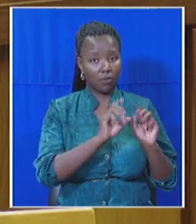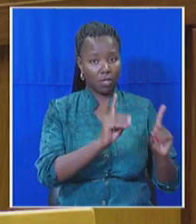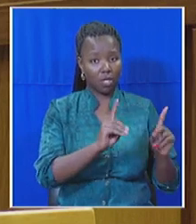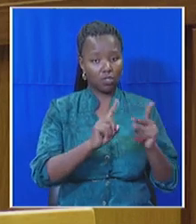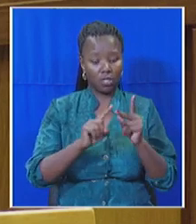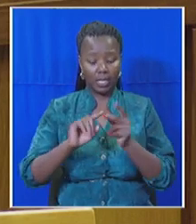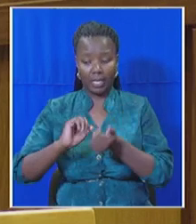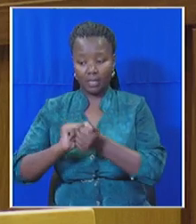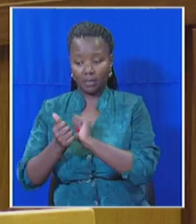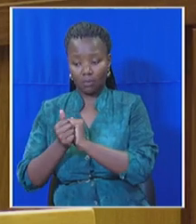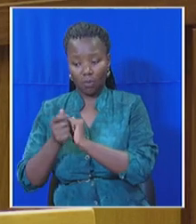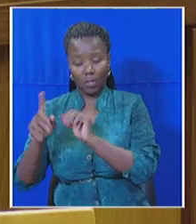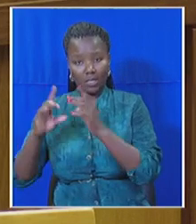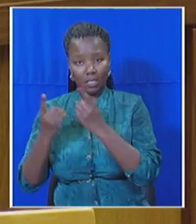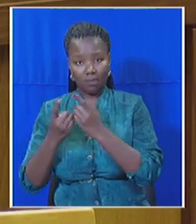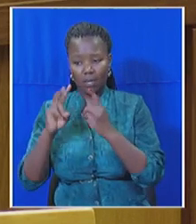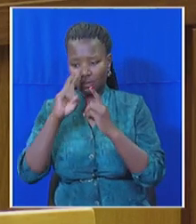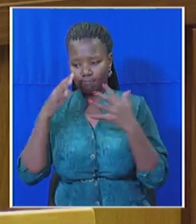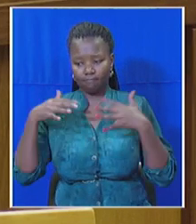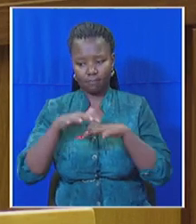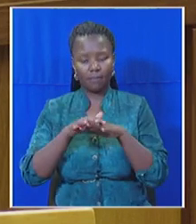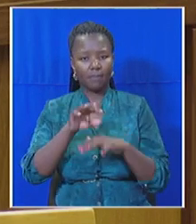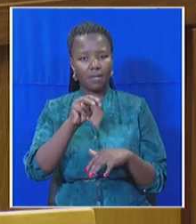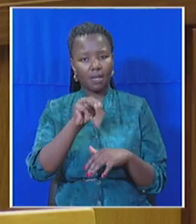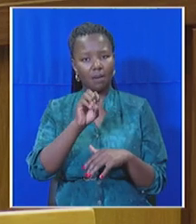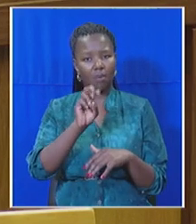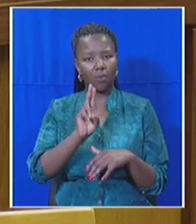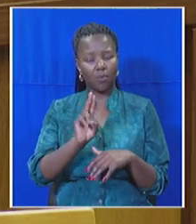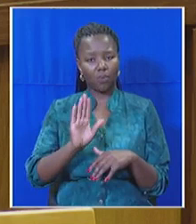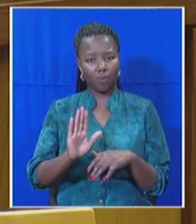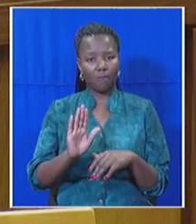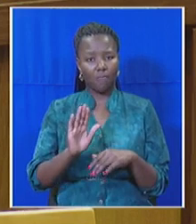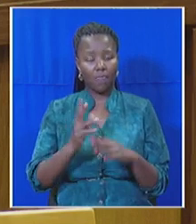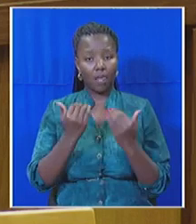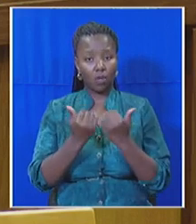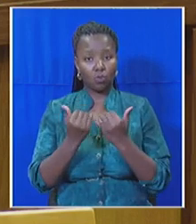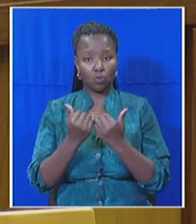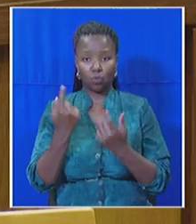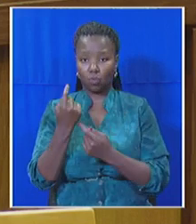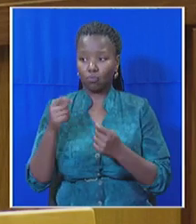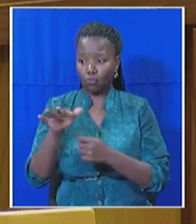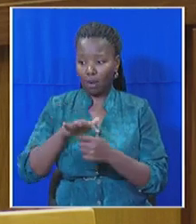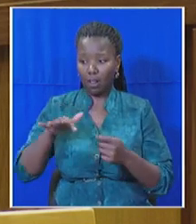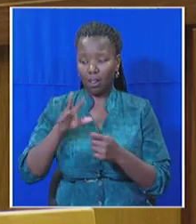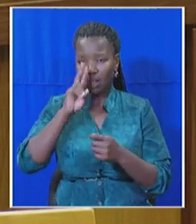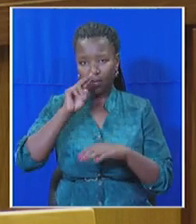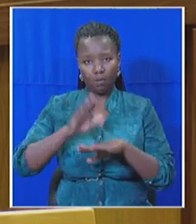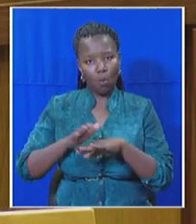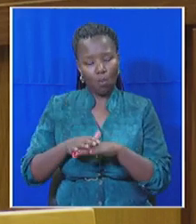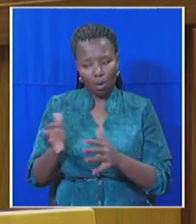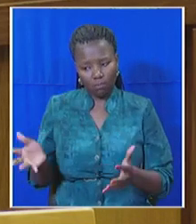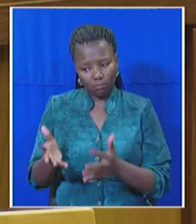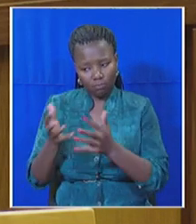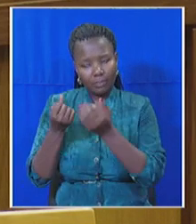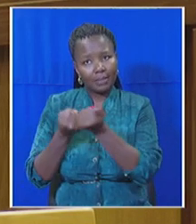Basic Education being implemented. The schools in rural areas and townships still require more major support from